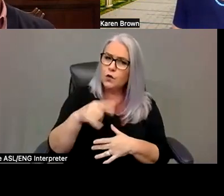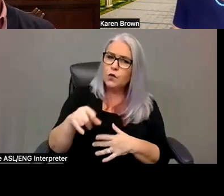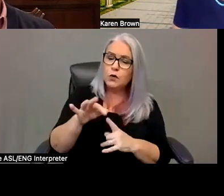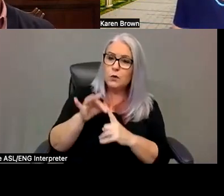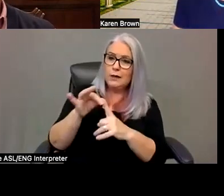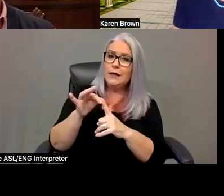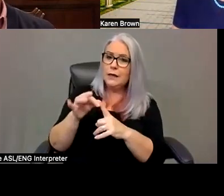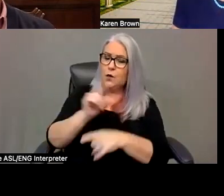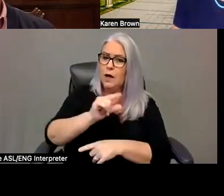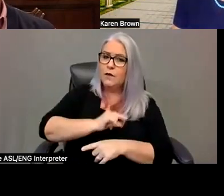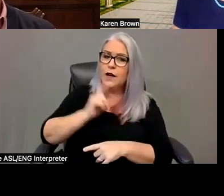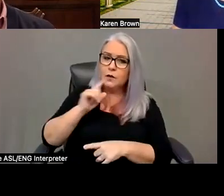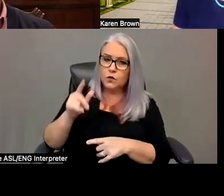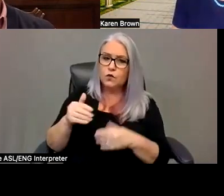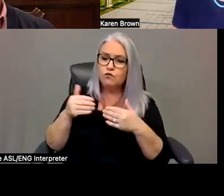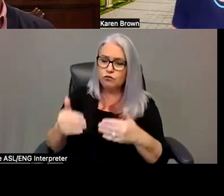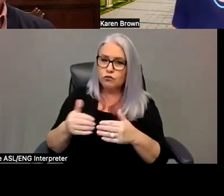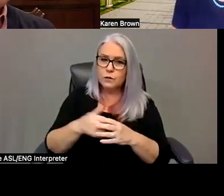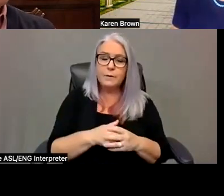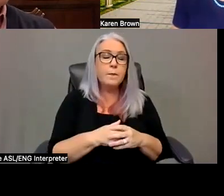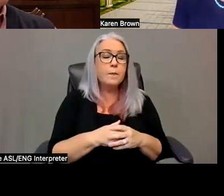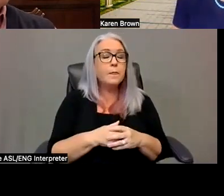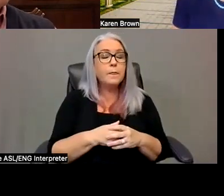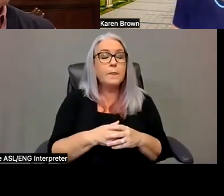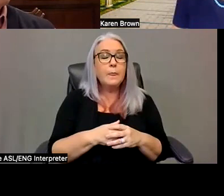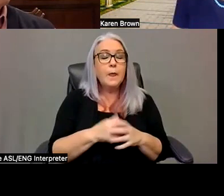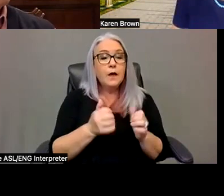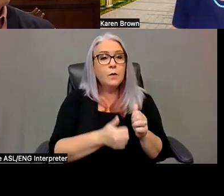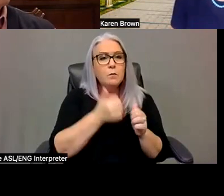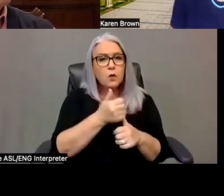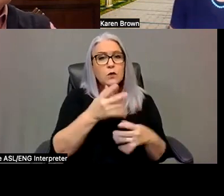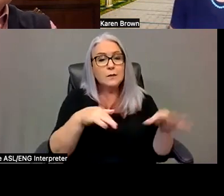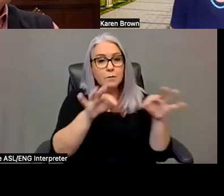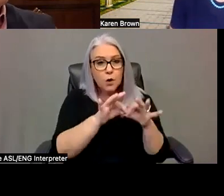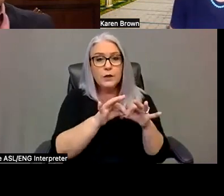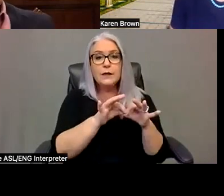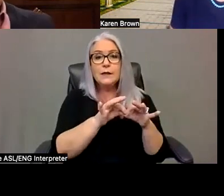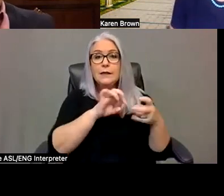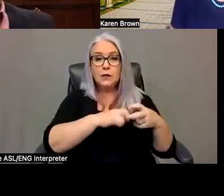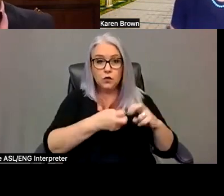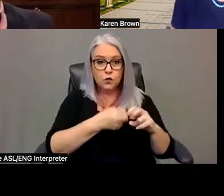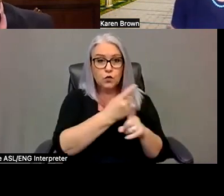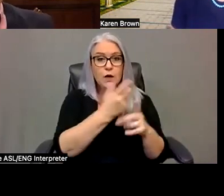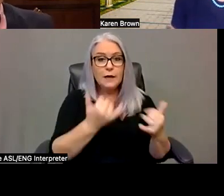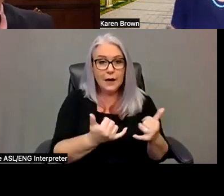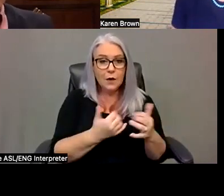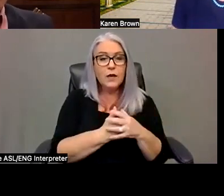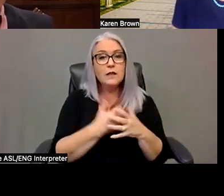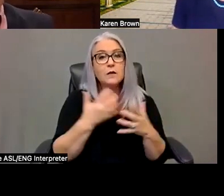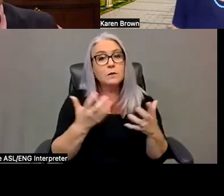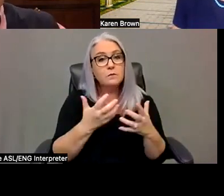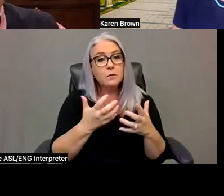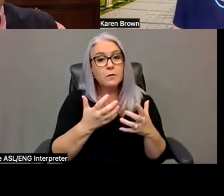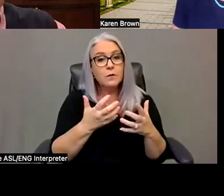Well, from my perspective, the most pressing issues right now are the rising costs of running